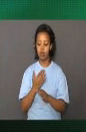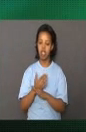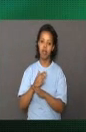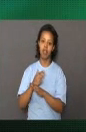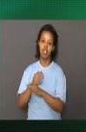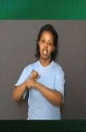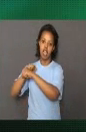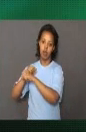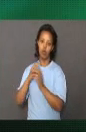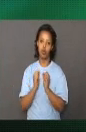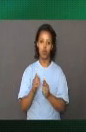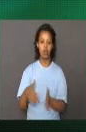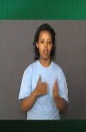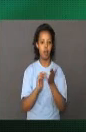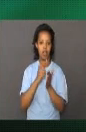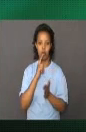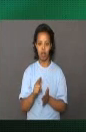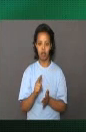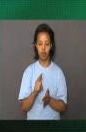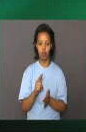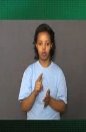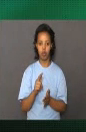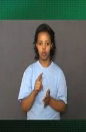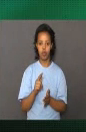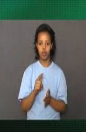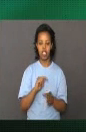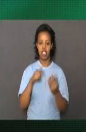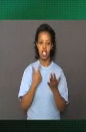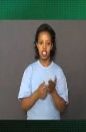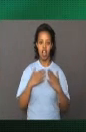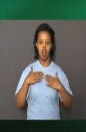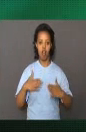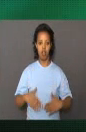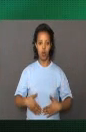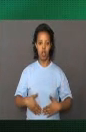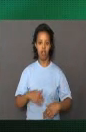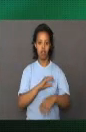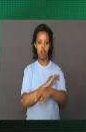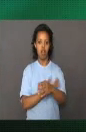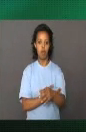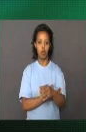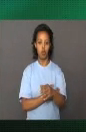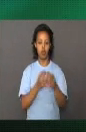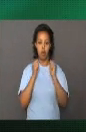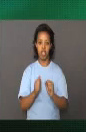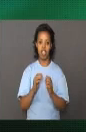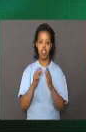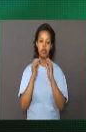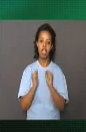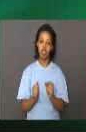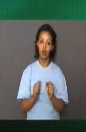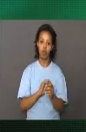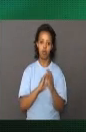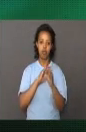enough people are immune to the virus, it cannot spread easily, which breaks